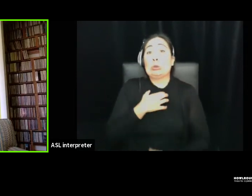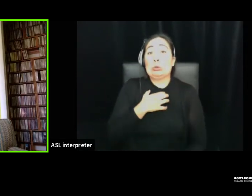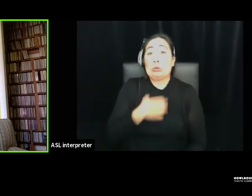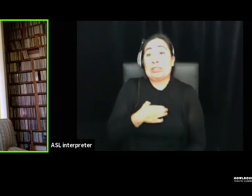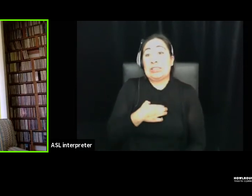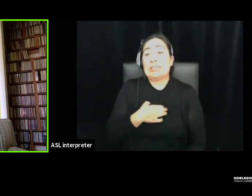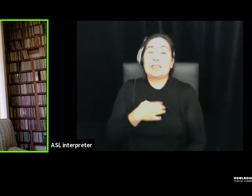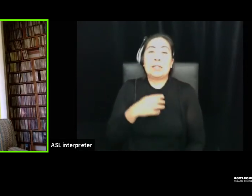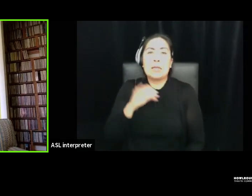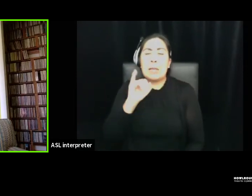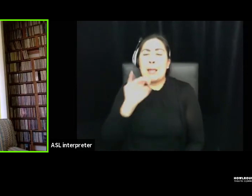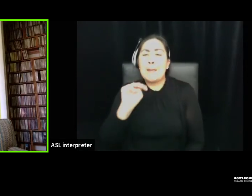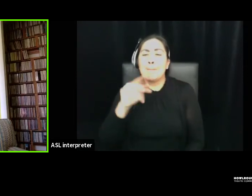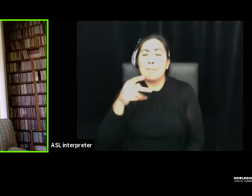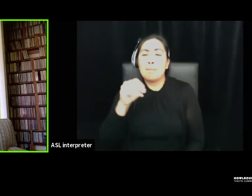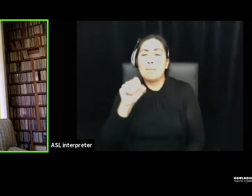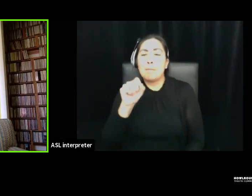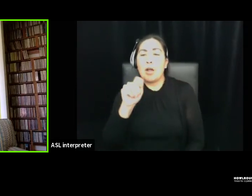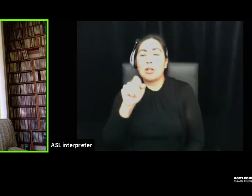imposter experience.